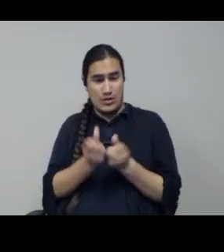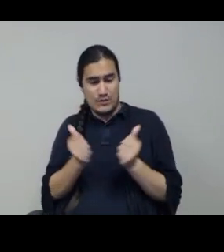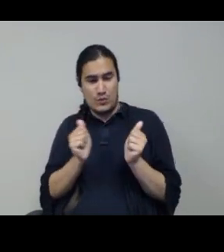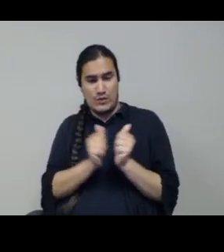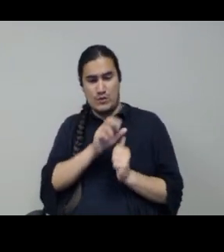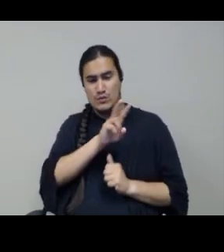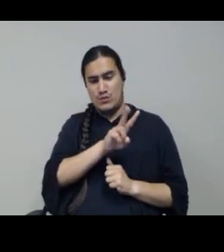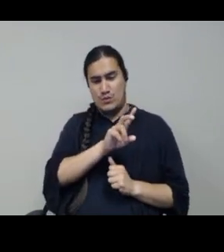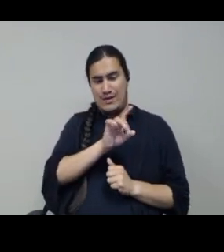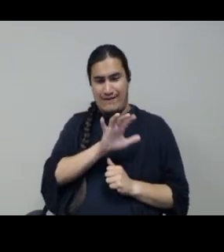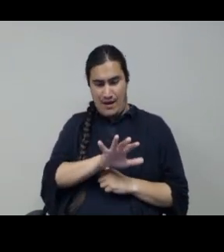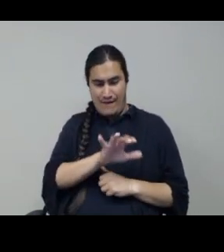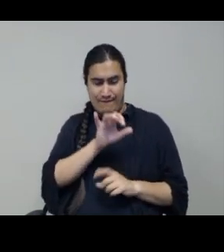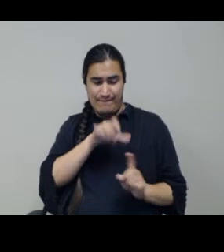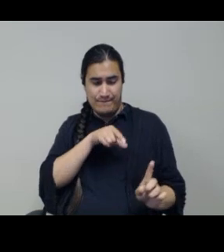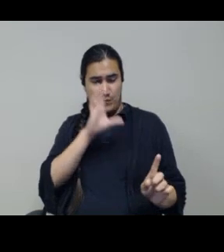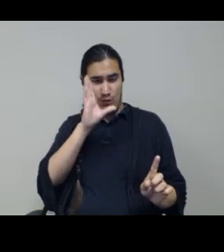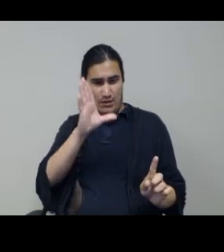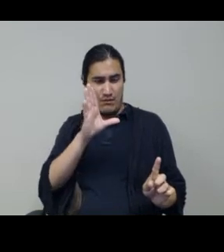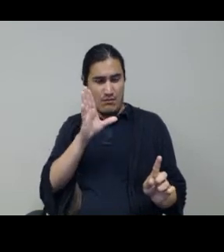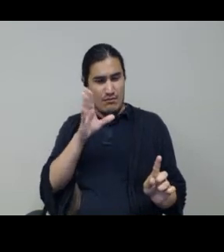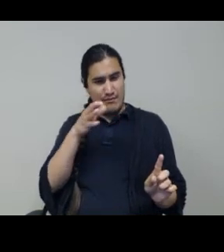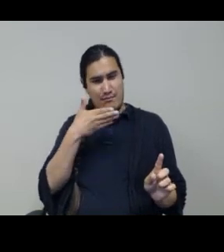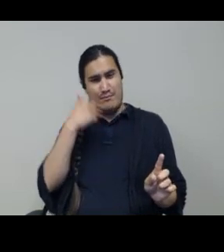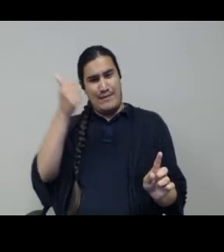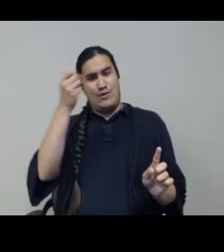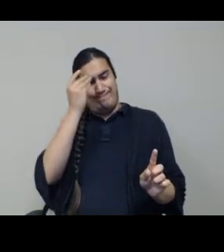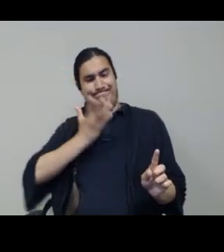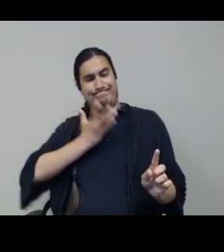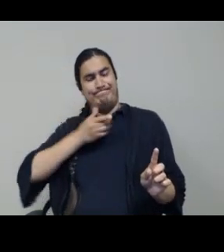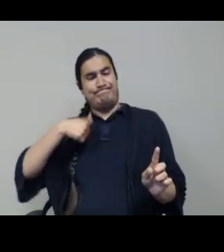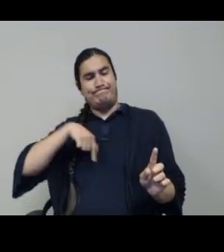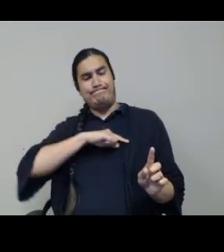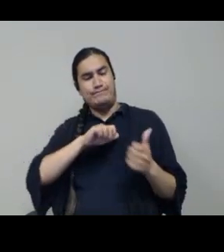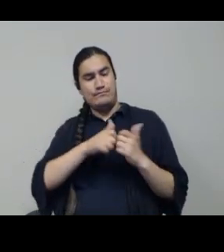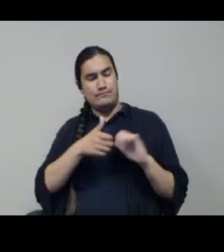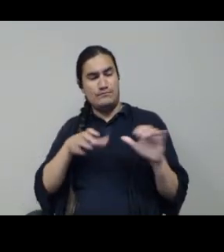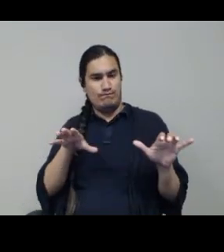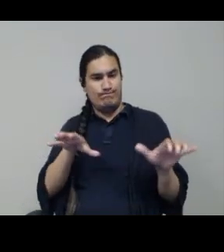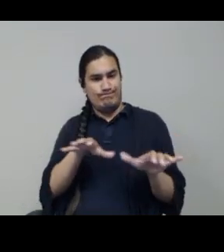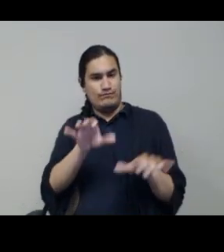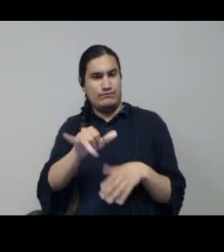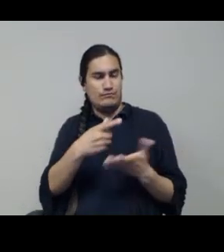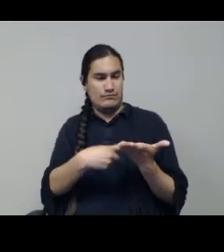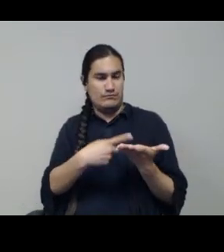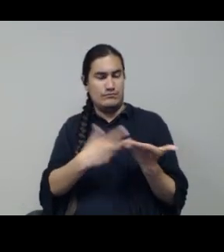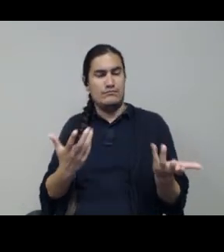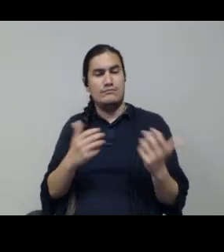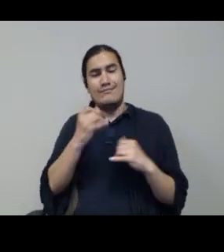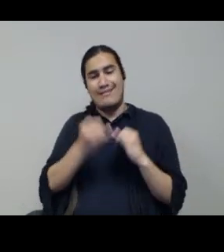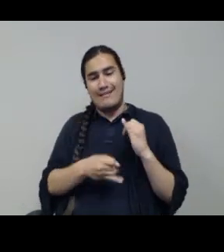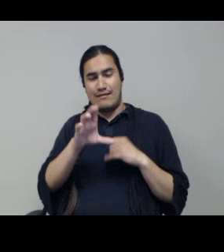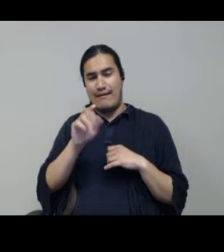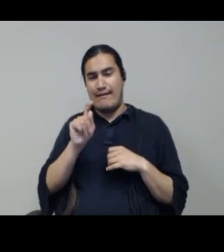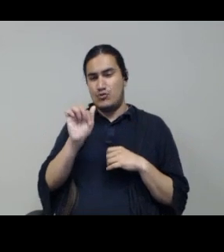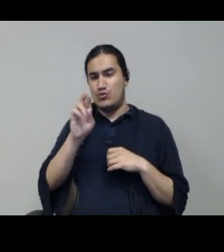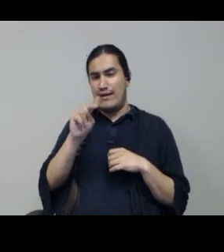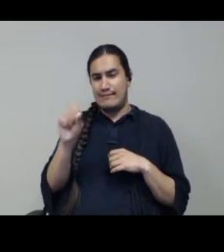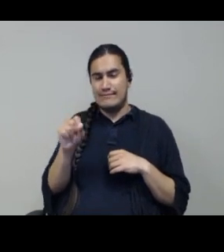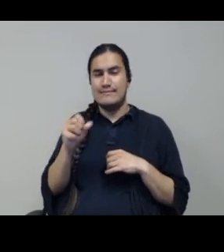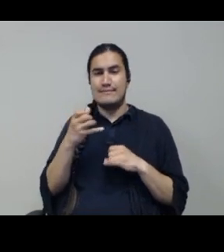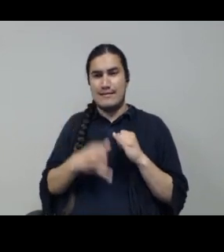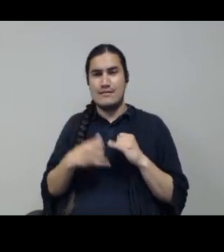285 will better inform some of those discussions. And lastly, Caltrans